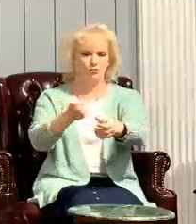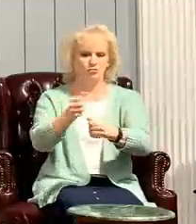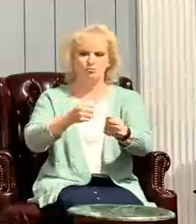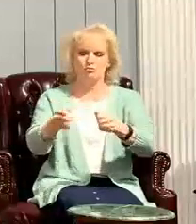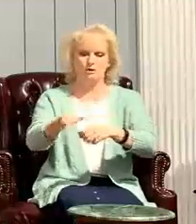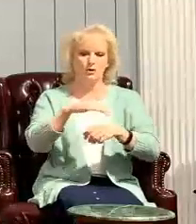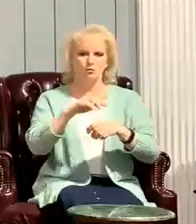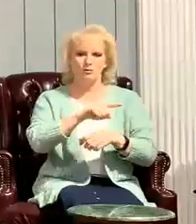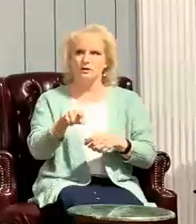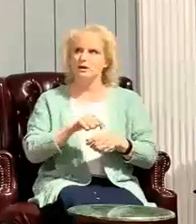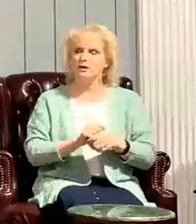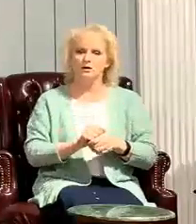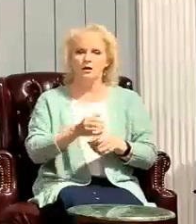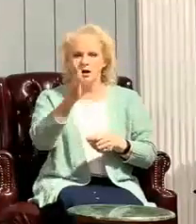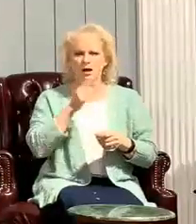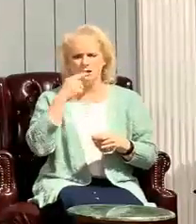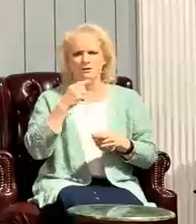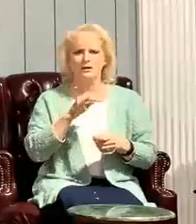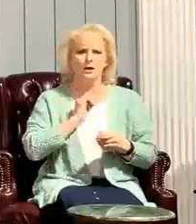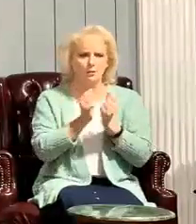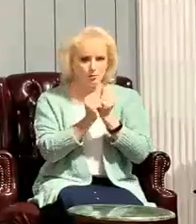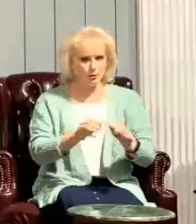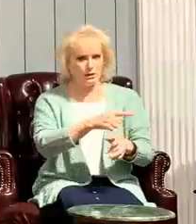a way. He says, "Here, I'm going to bless you, and then